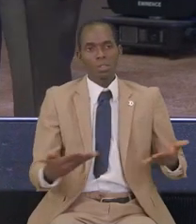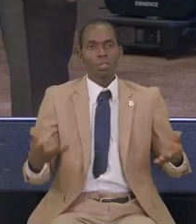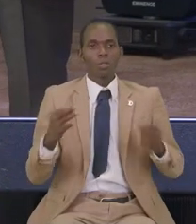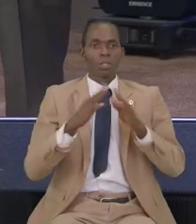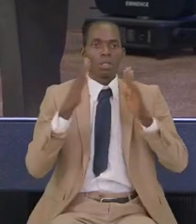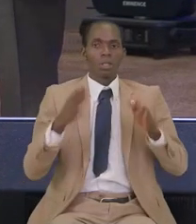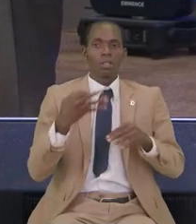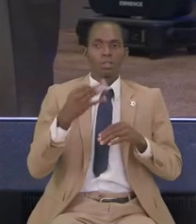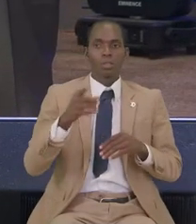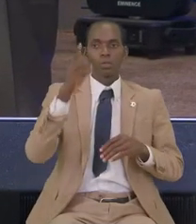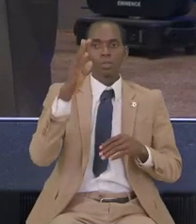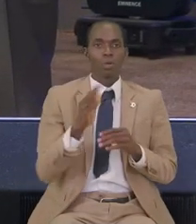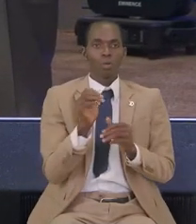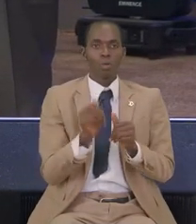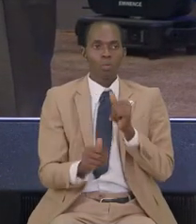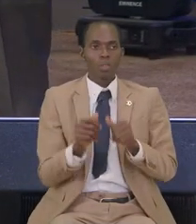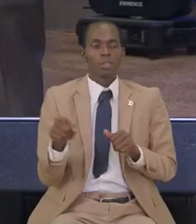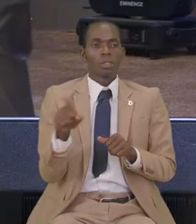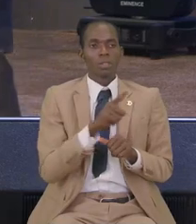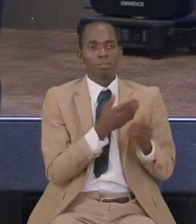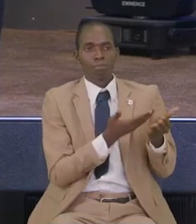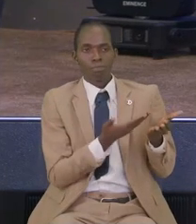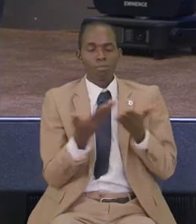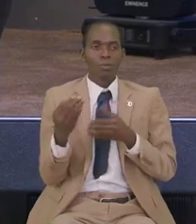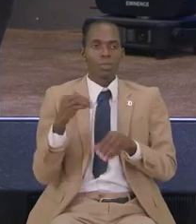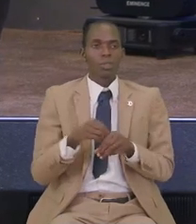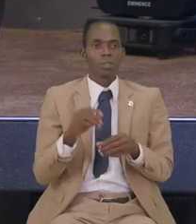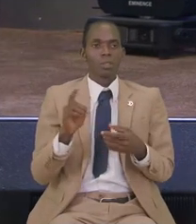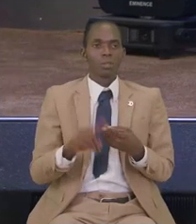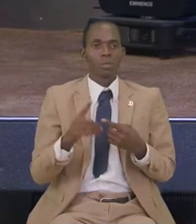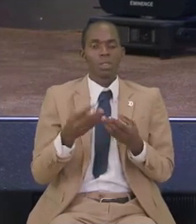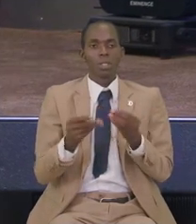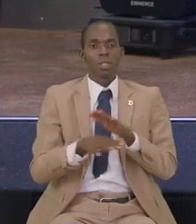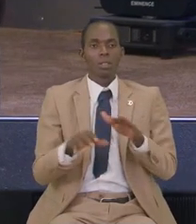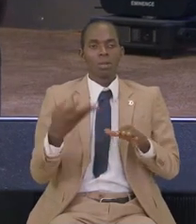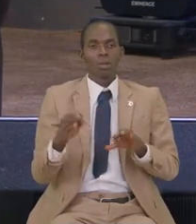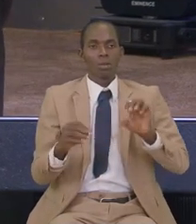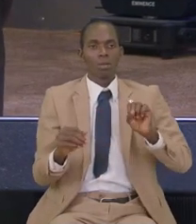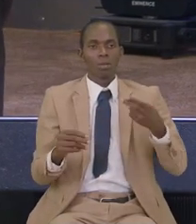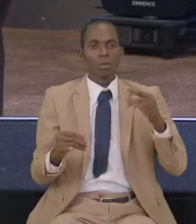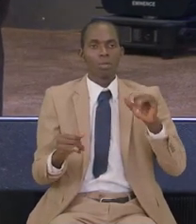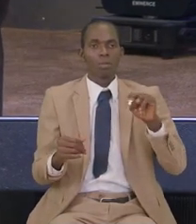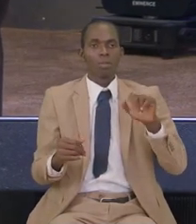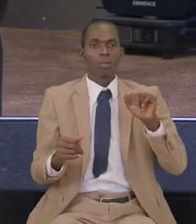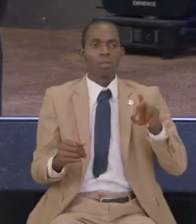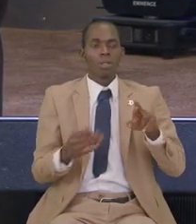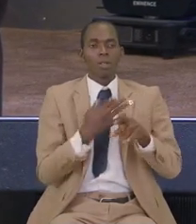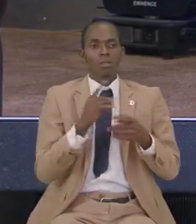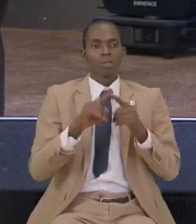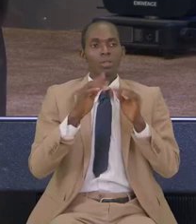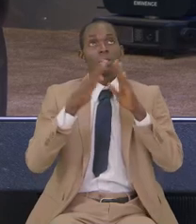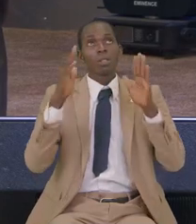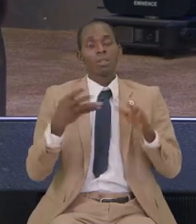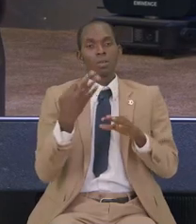house of God, which he carried into the land of Shinar and to the house of